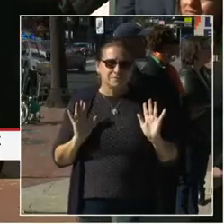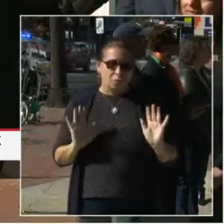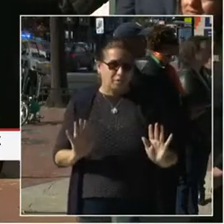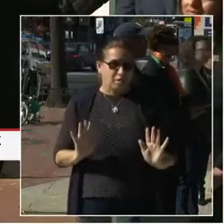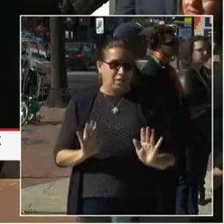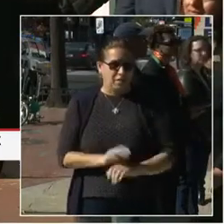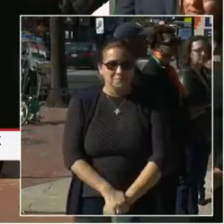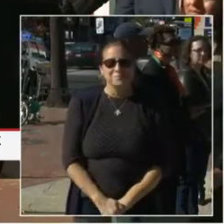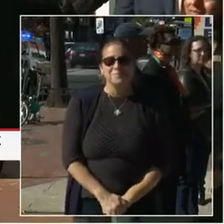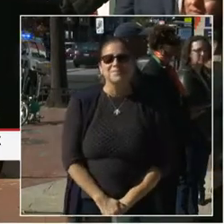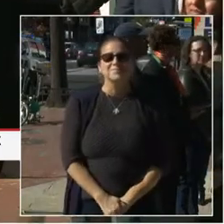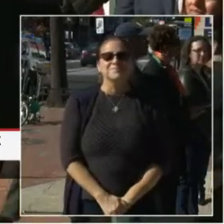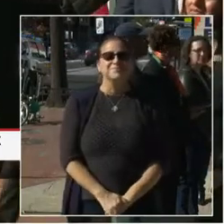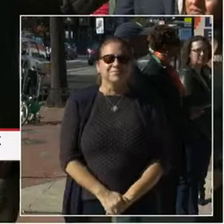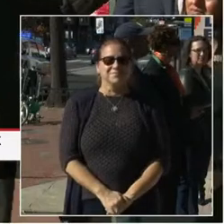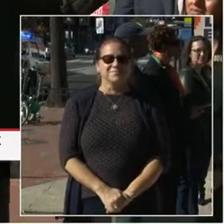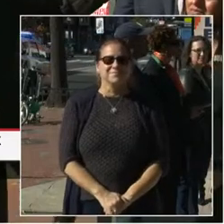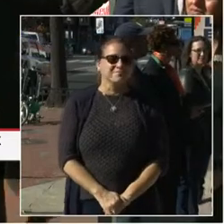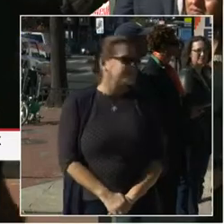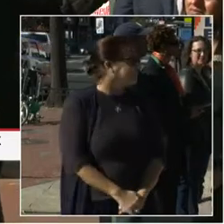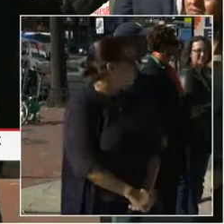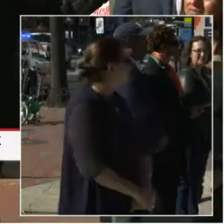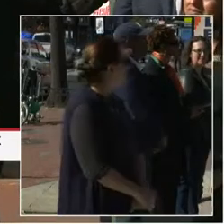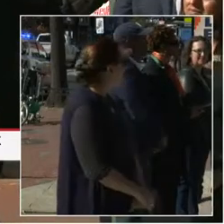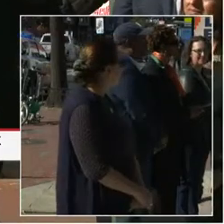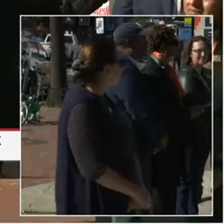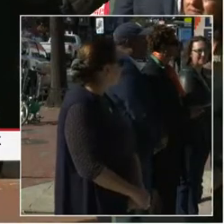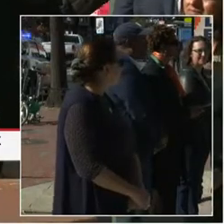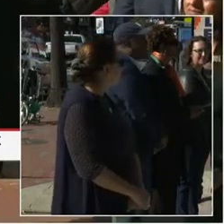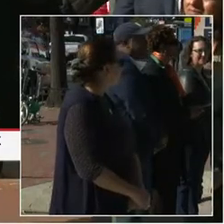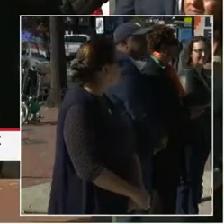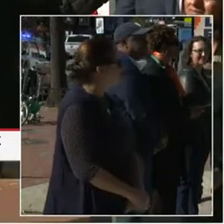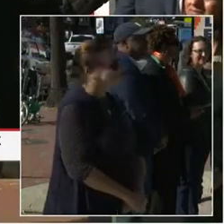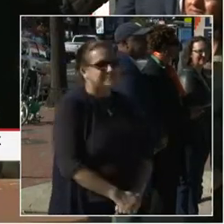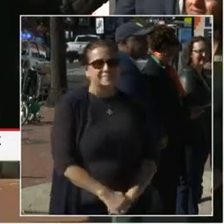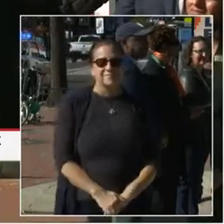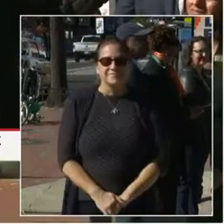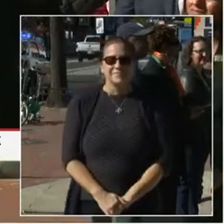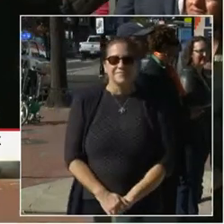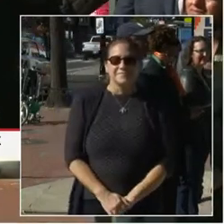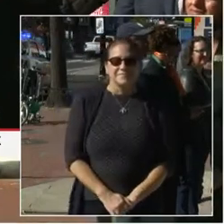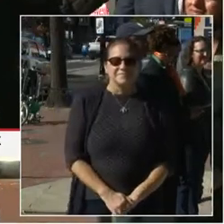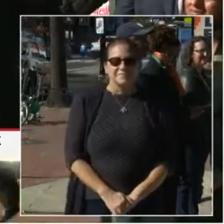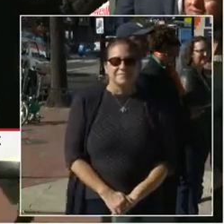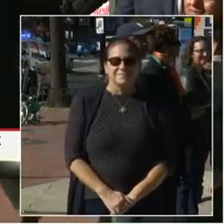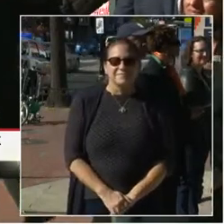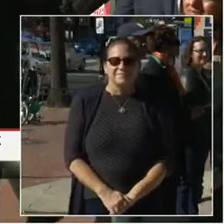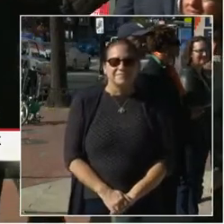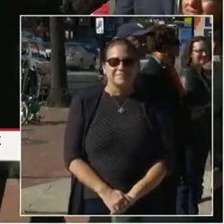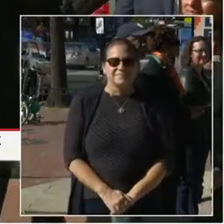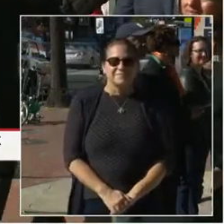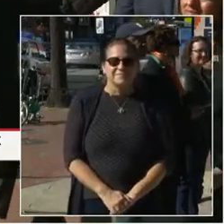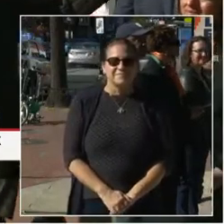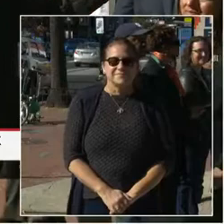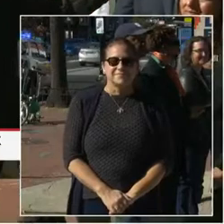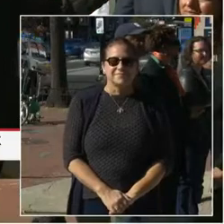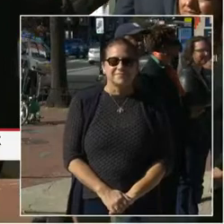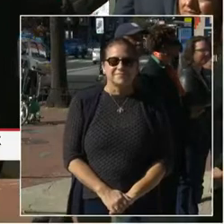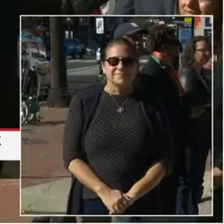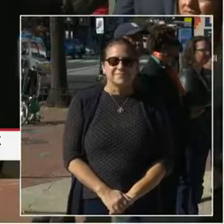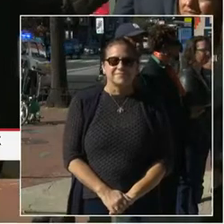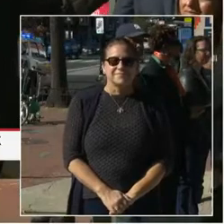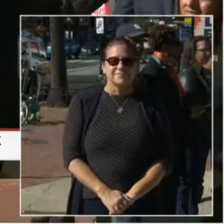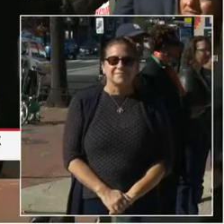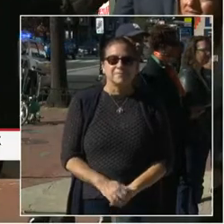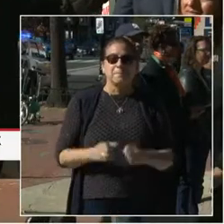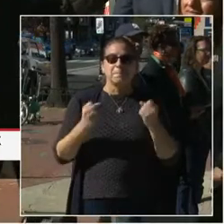celebrate their great food, but what and how they represent DC culture and DC